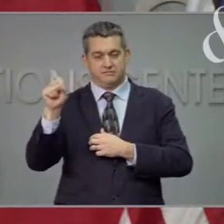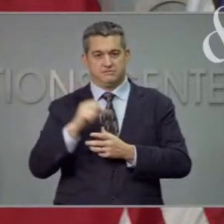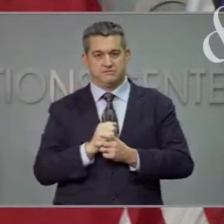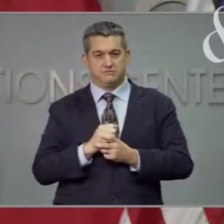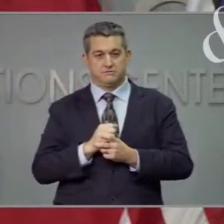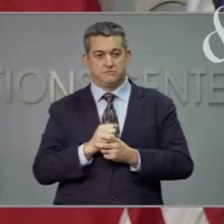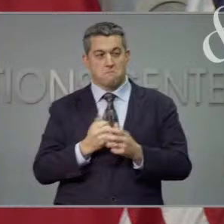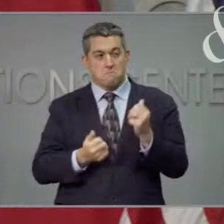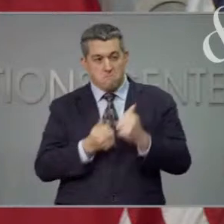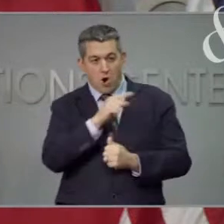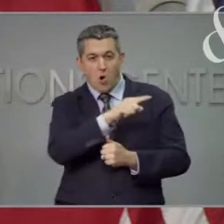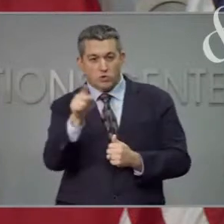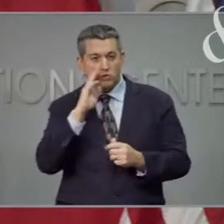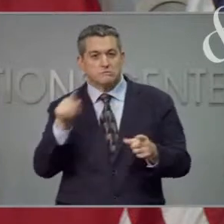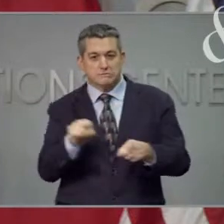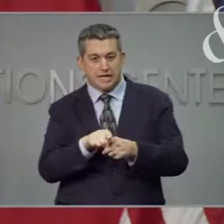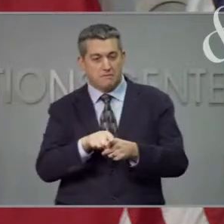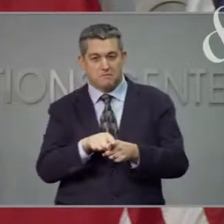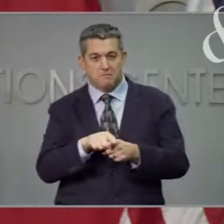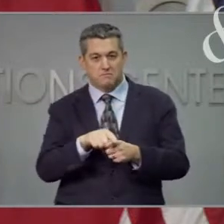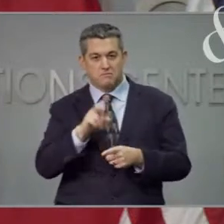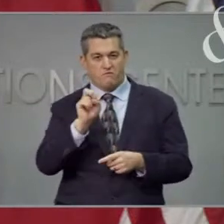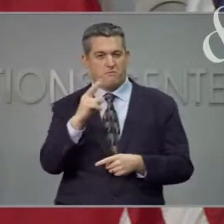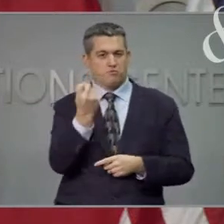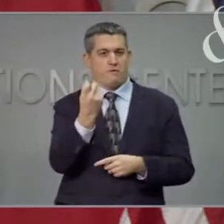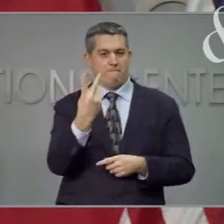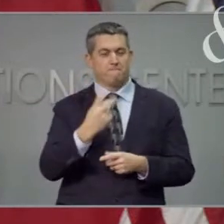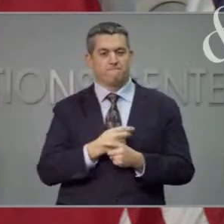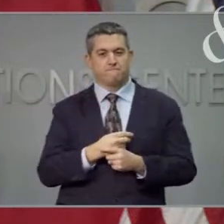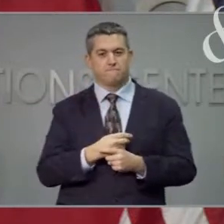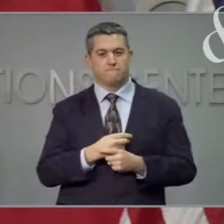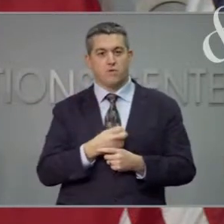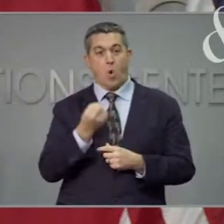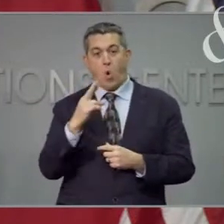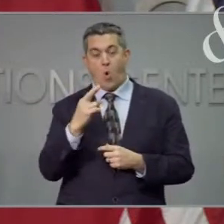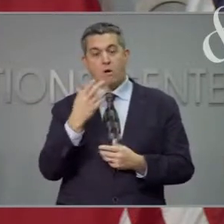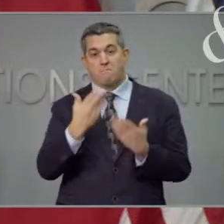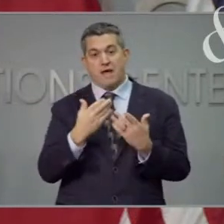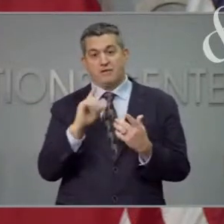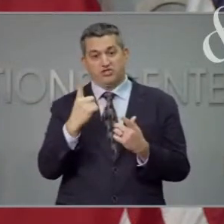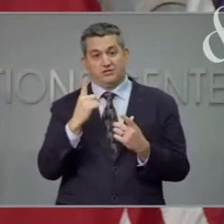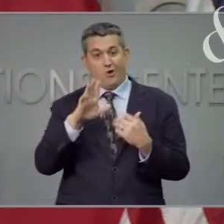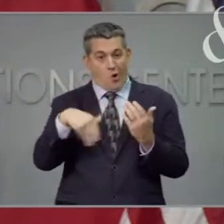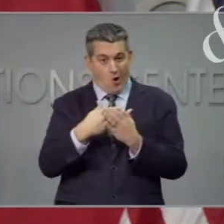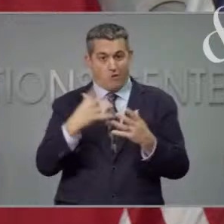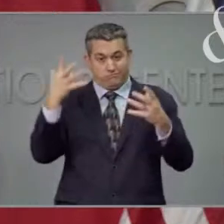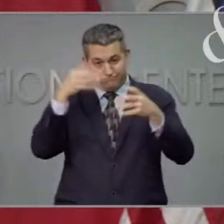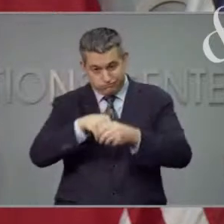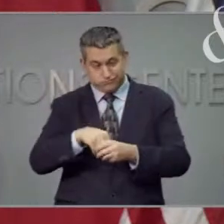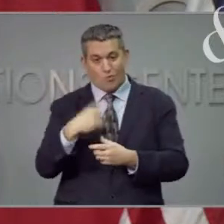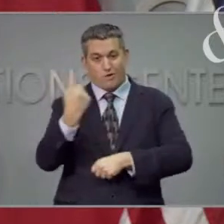counties that would be holding meetings outside of November the 12th, or possibly just limiting it to November the 13th.